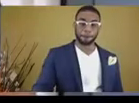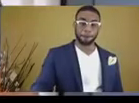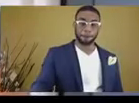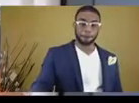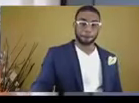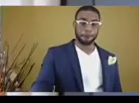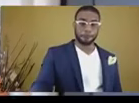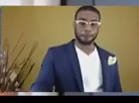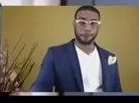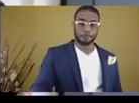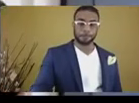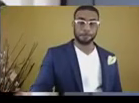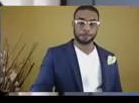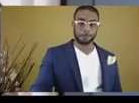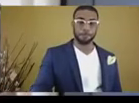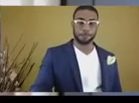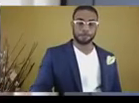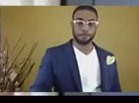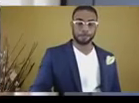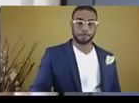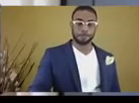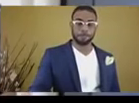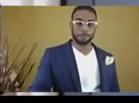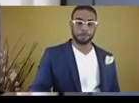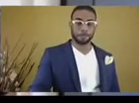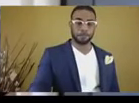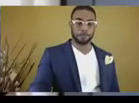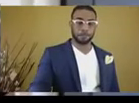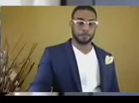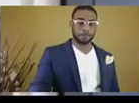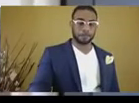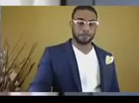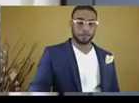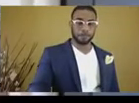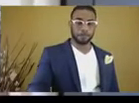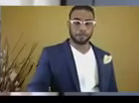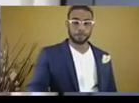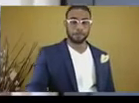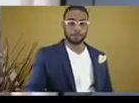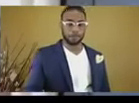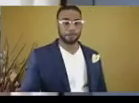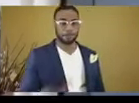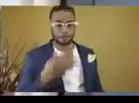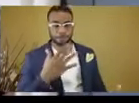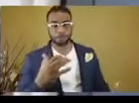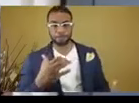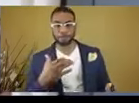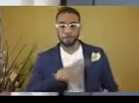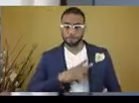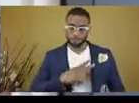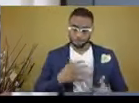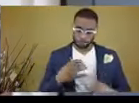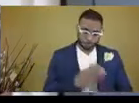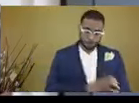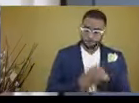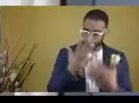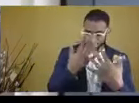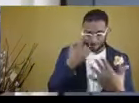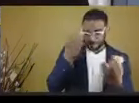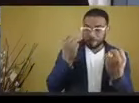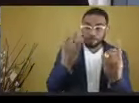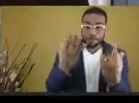Well, Nitris, thank you so much for sharing something that was so personal and so powerful. And it's just unfortunate because so many of